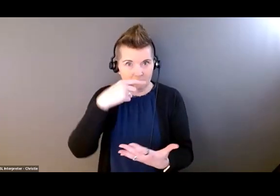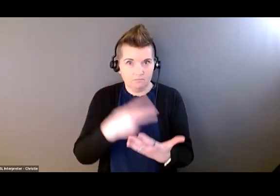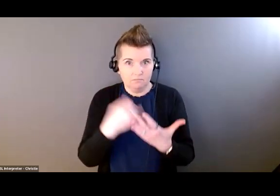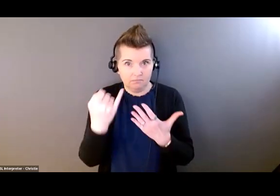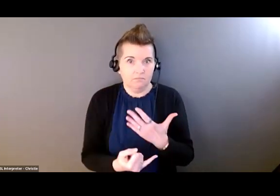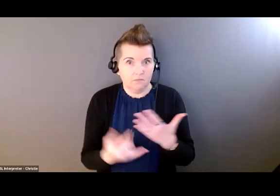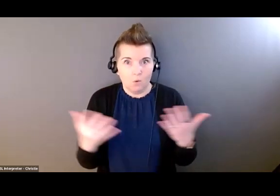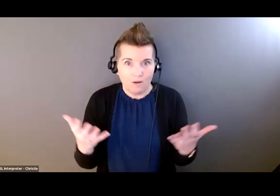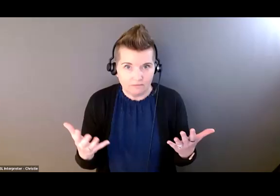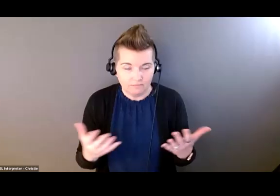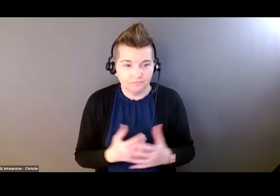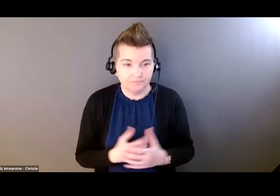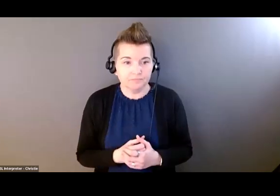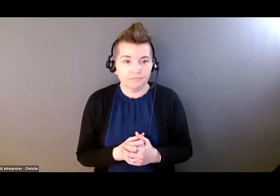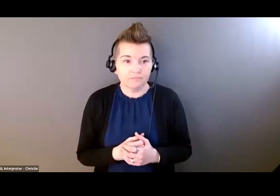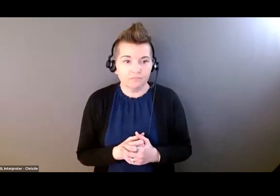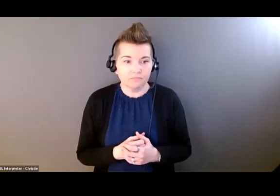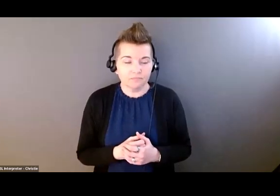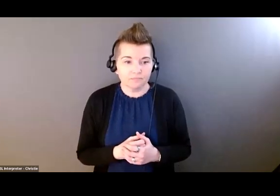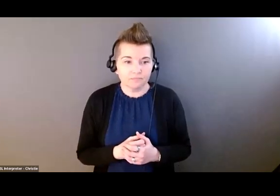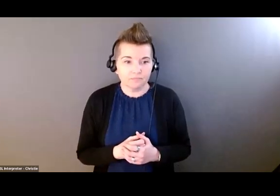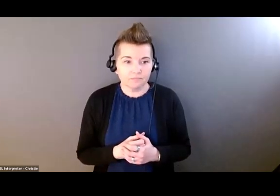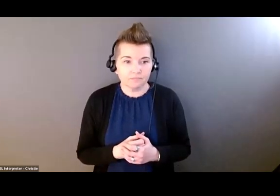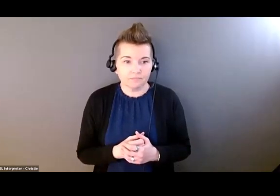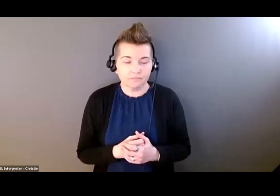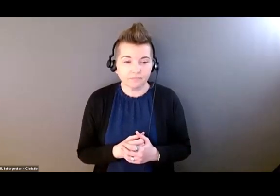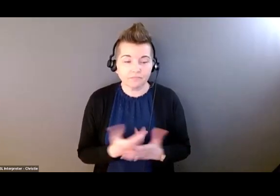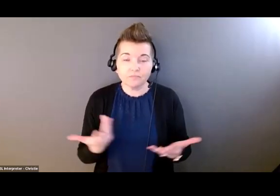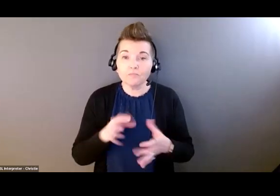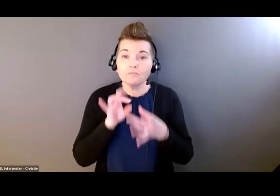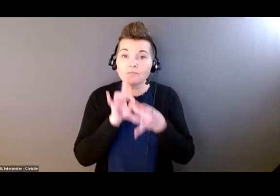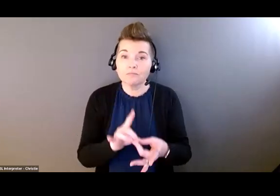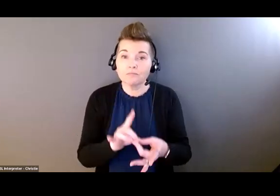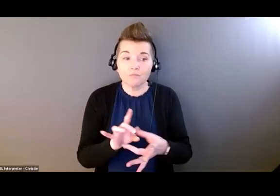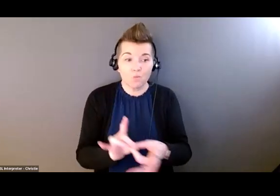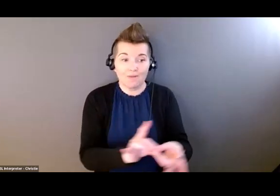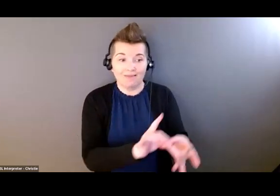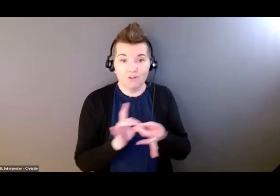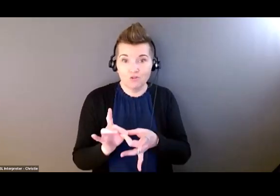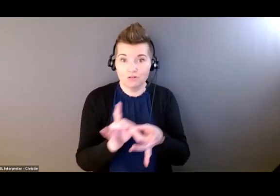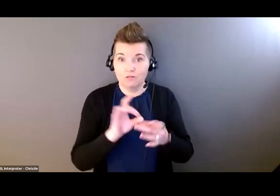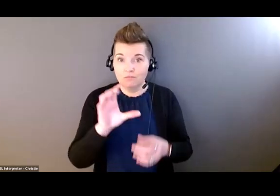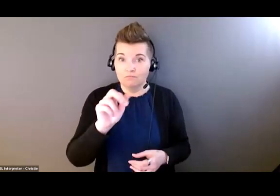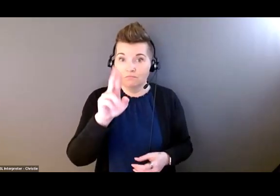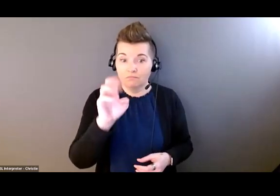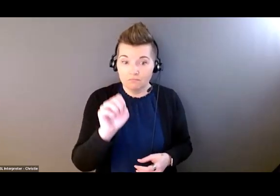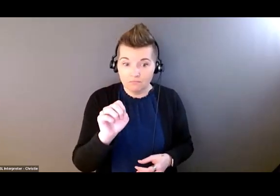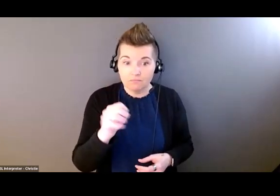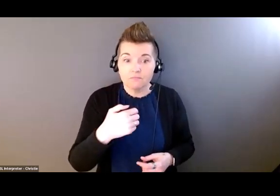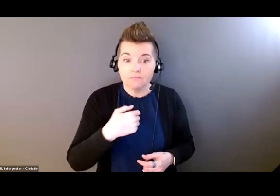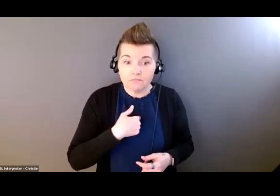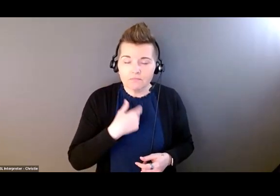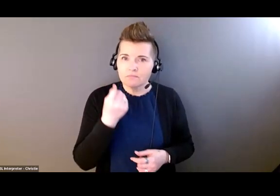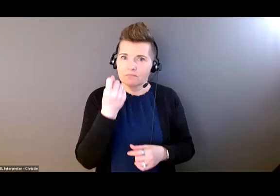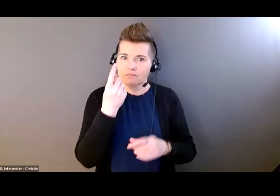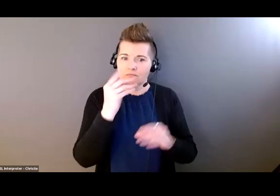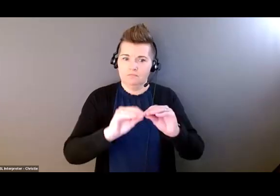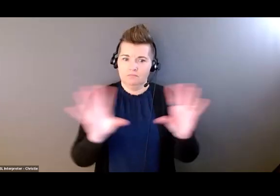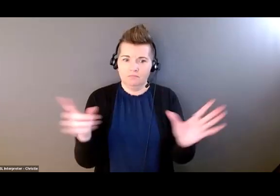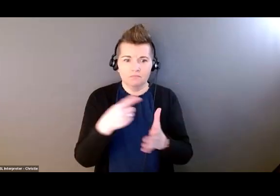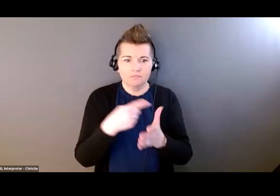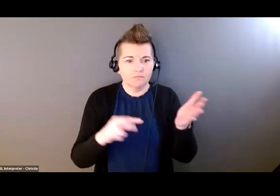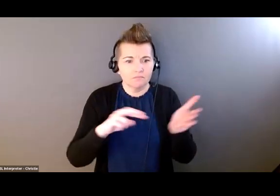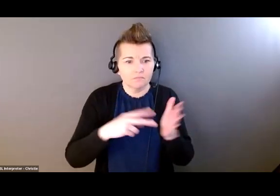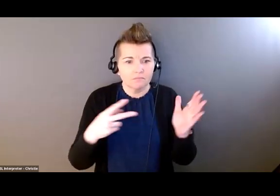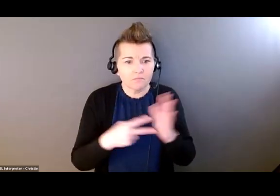ready. I had to be prepared that not everybody would be shifting at the rate that I was, and not everybody is comfortable, right? And so